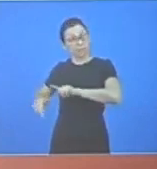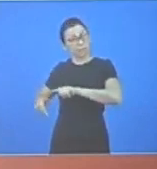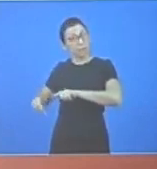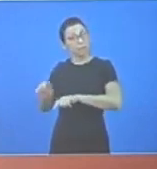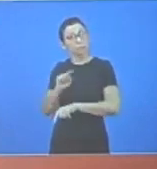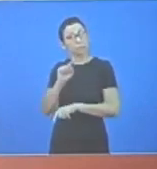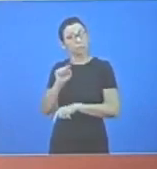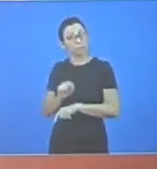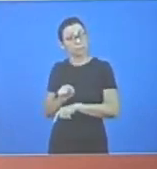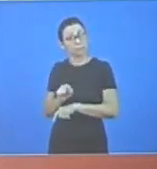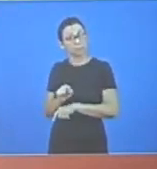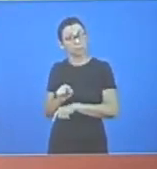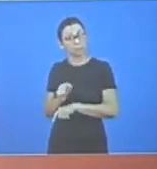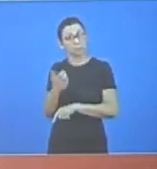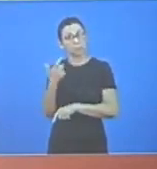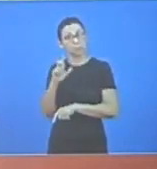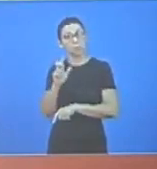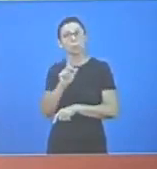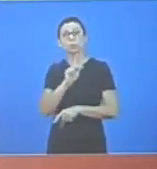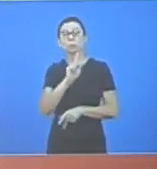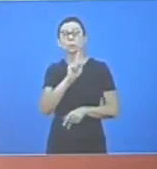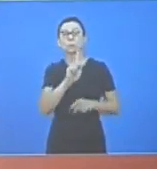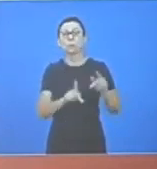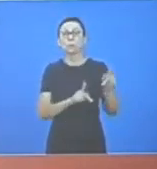church, or to the Gentiles.